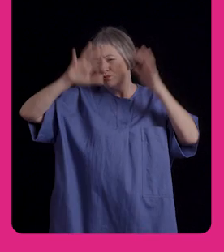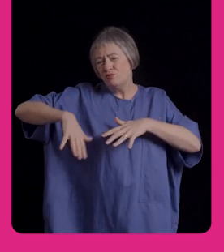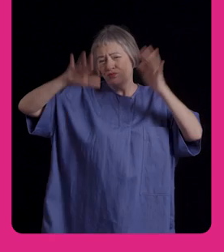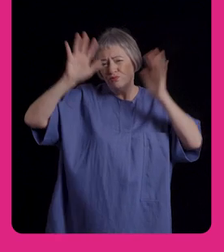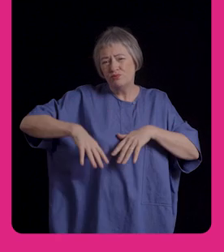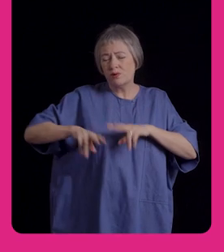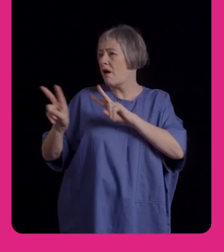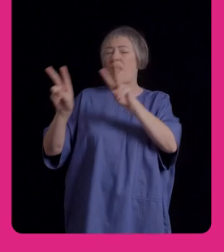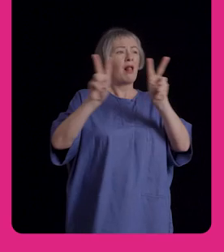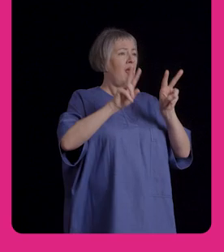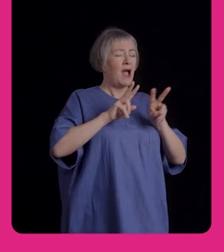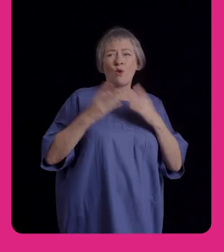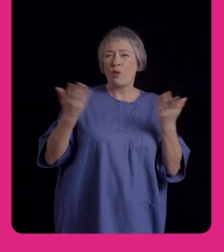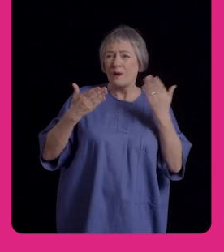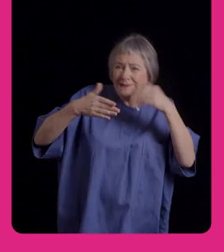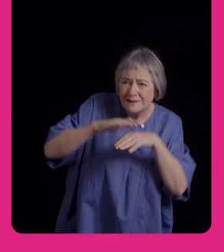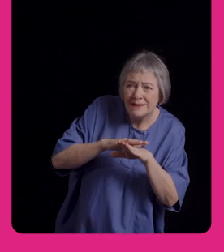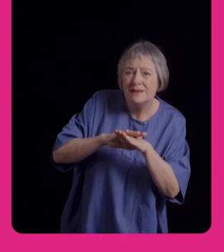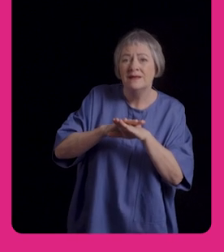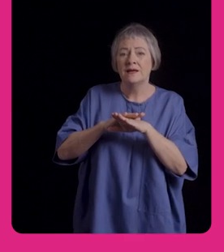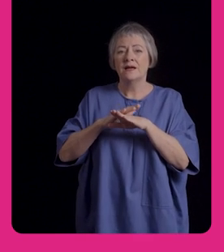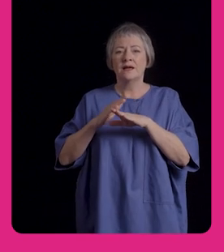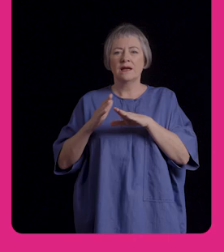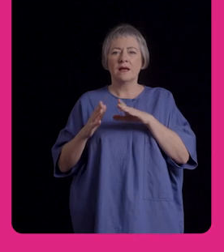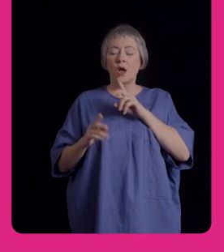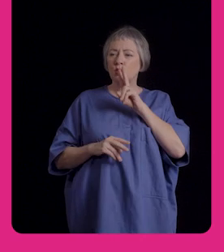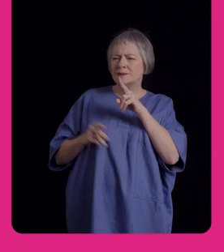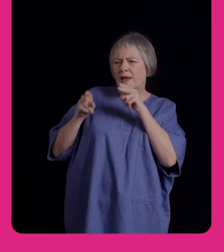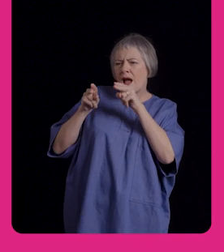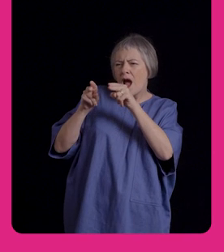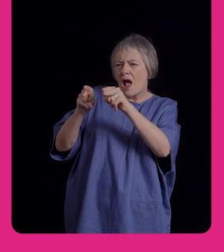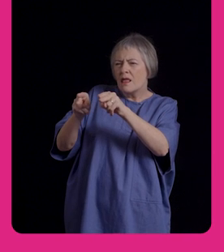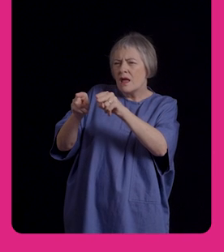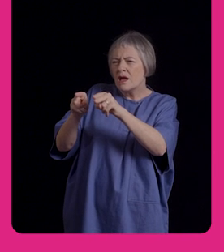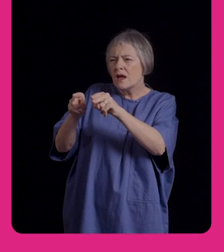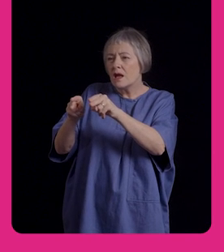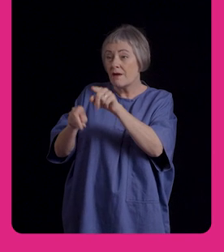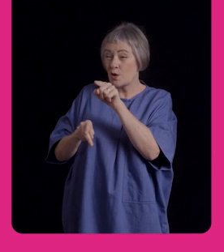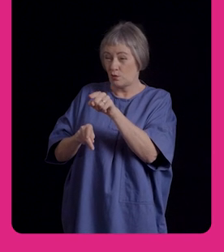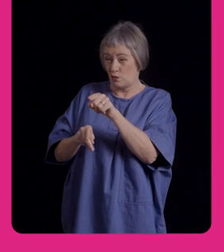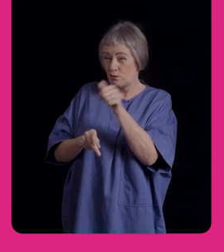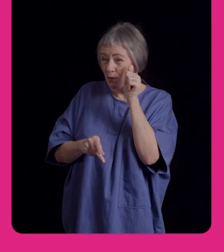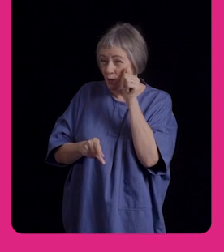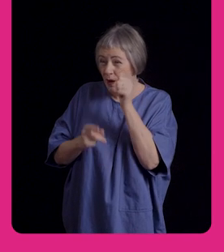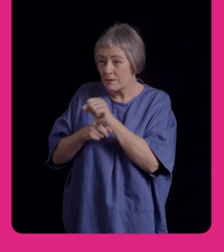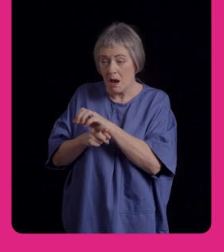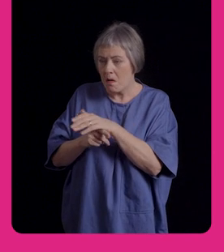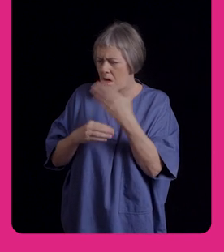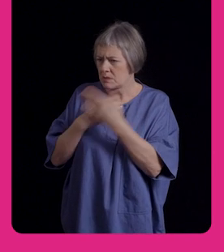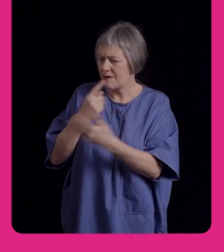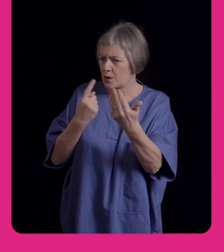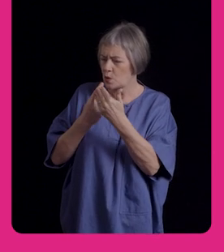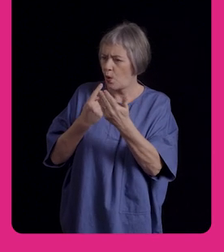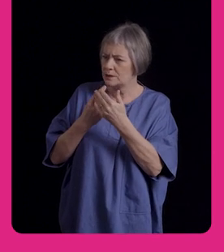with rain. So you're all looking around for a place to shelter. You see an alley that even those of you very familiar with Edinburgh have